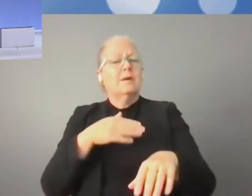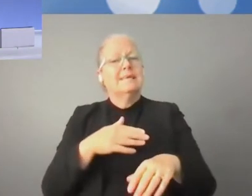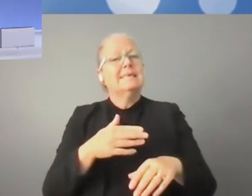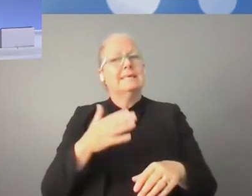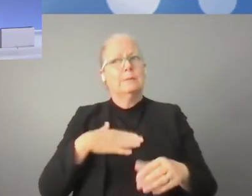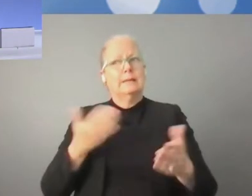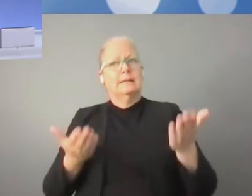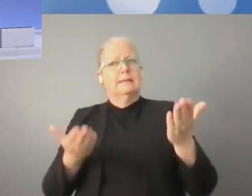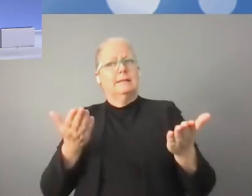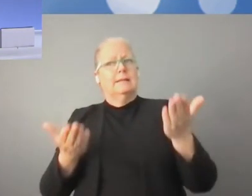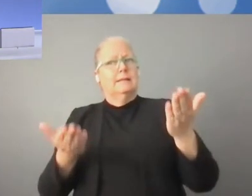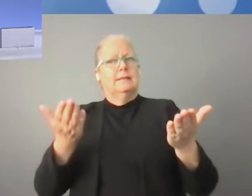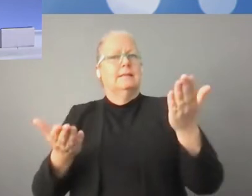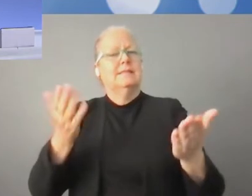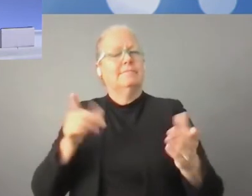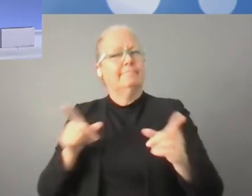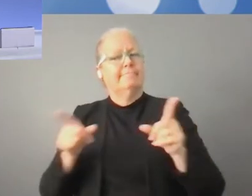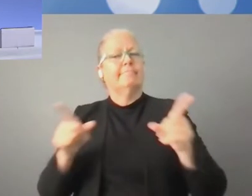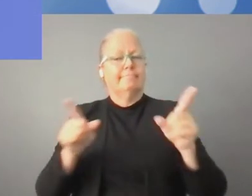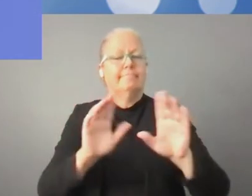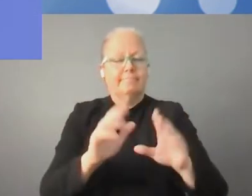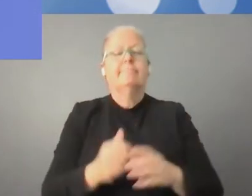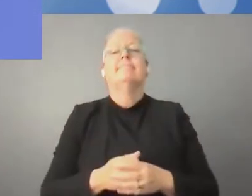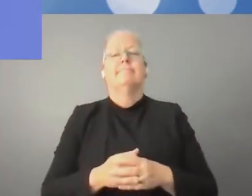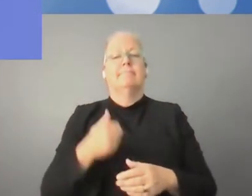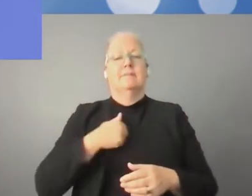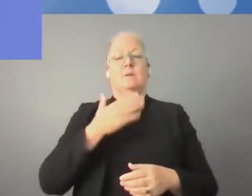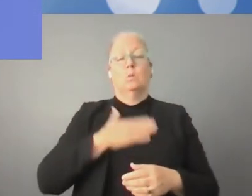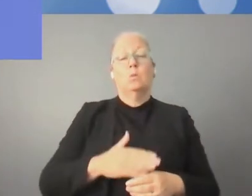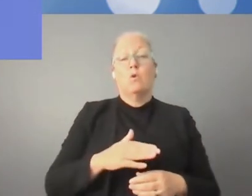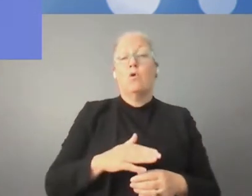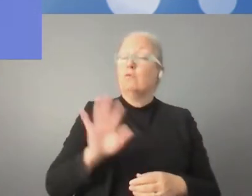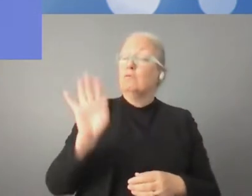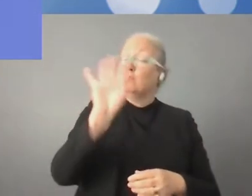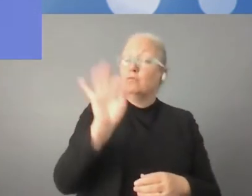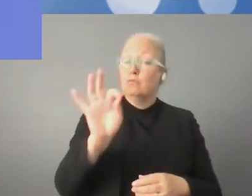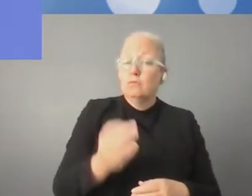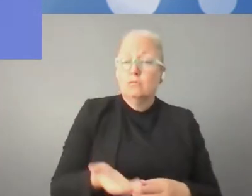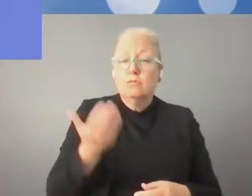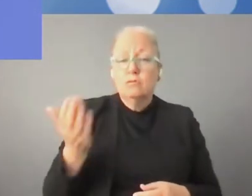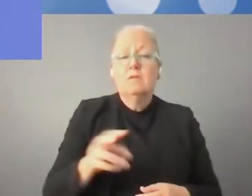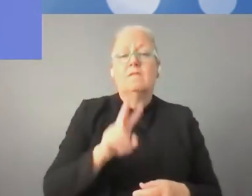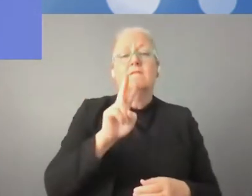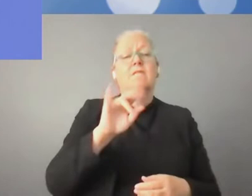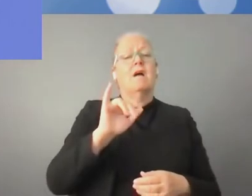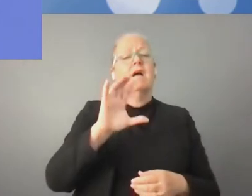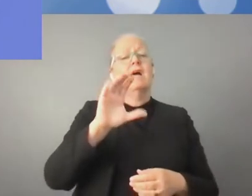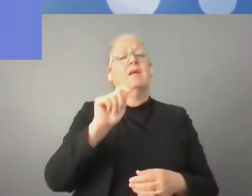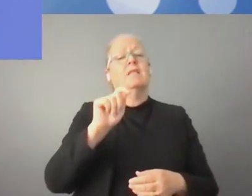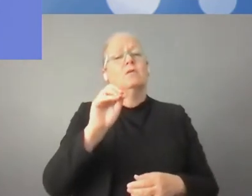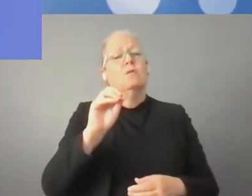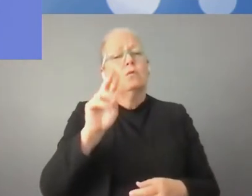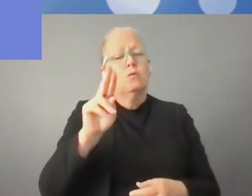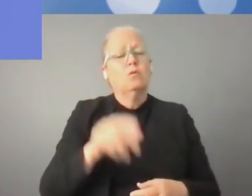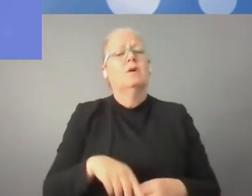areas and now i would like to ask mr victor smakarov special envoy on digital issues at the ministry of foreign